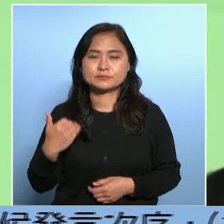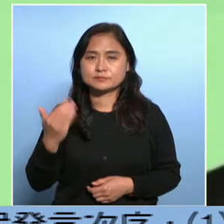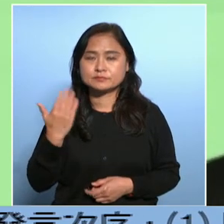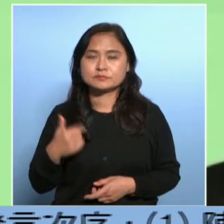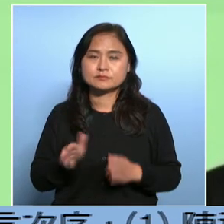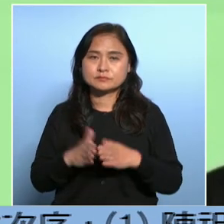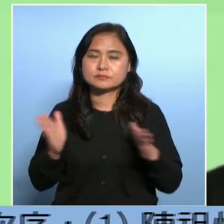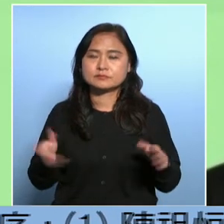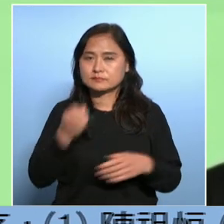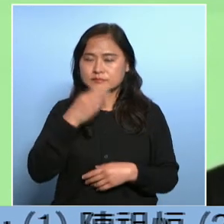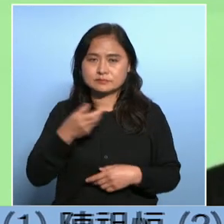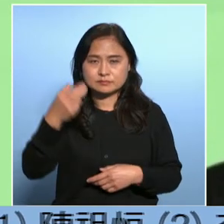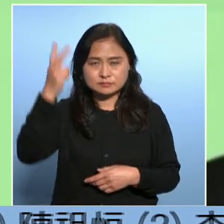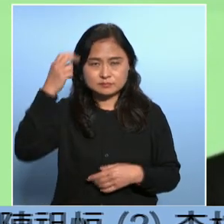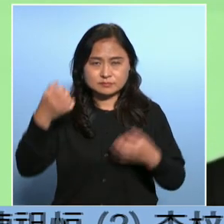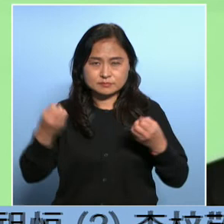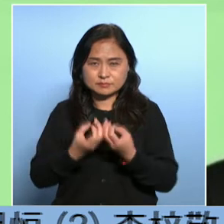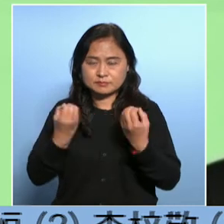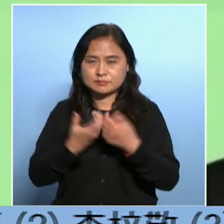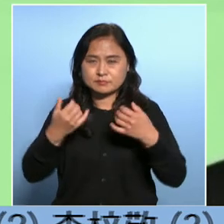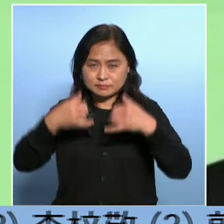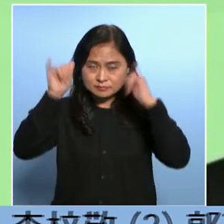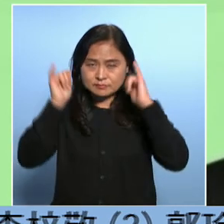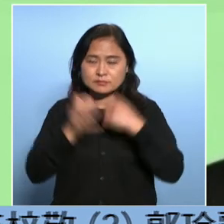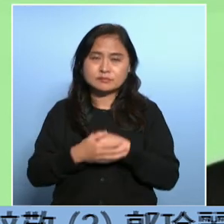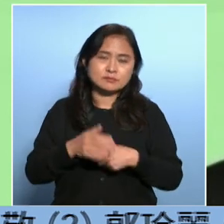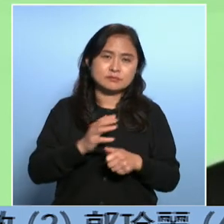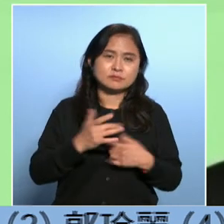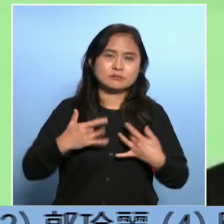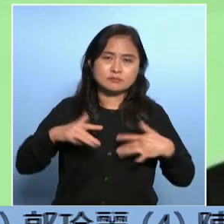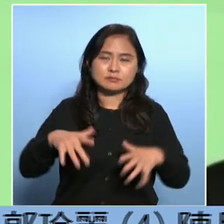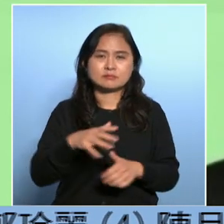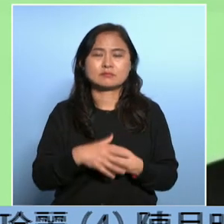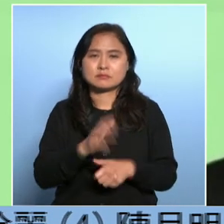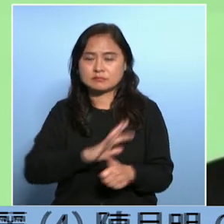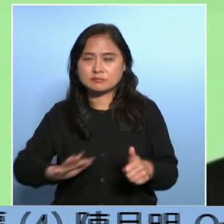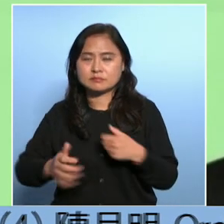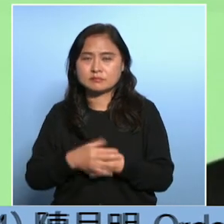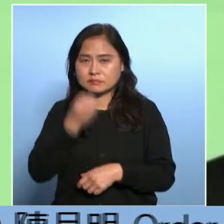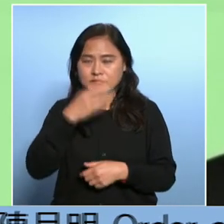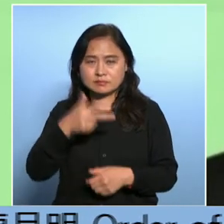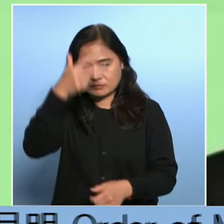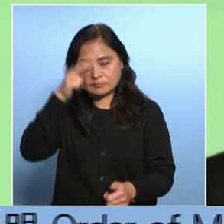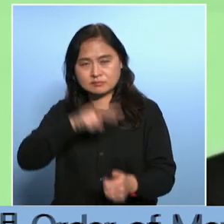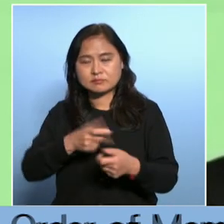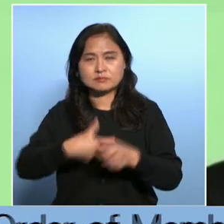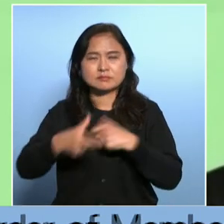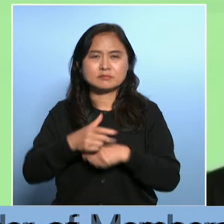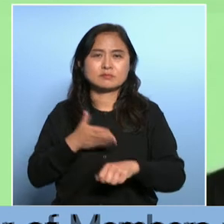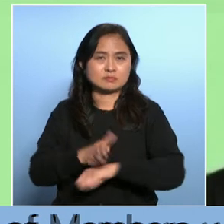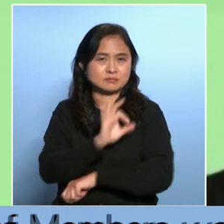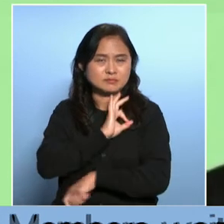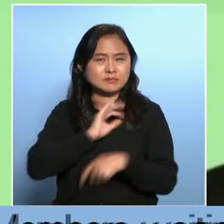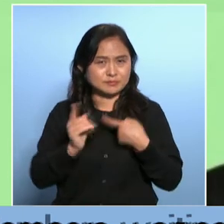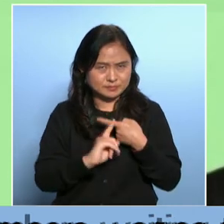Mr. President, Hong Kong did suffer a lot due to the black violence and the epidemic, and we are facing